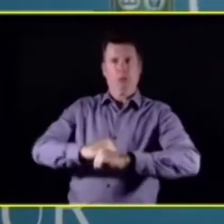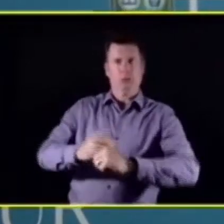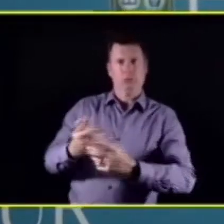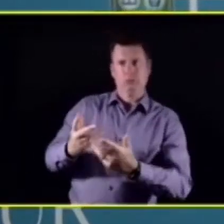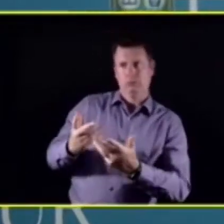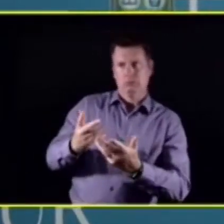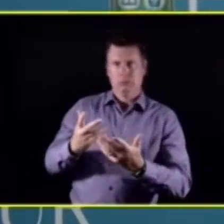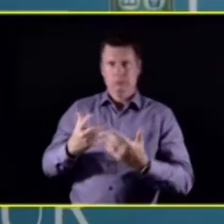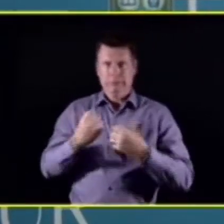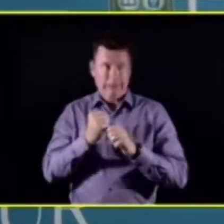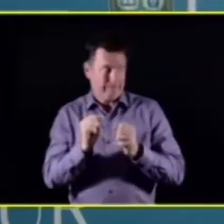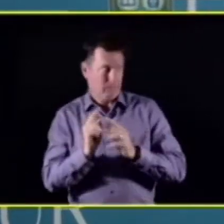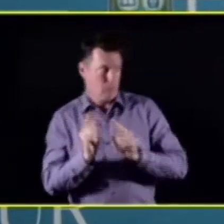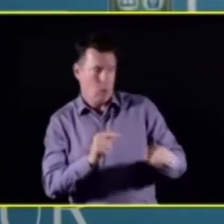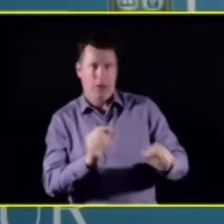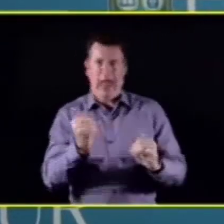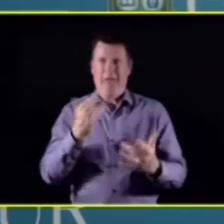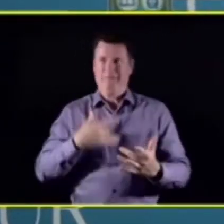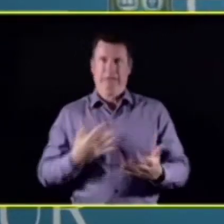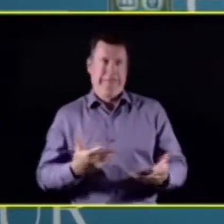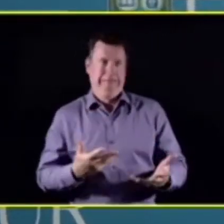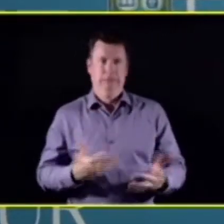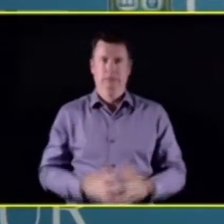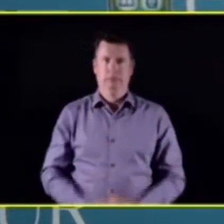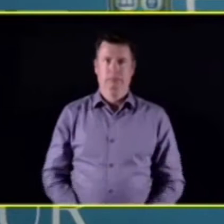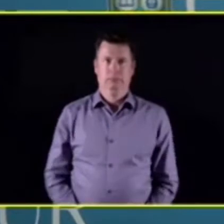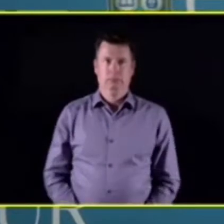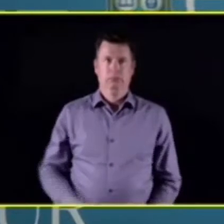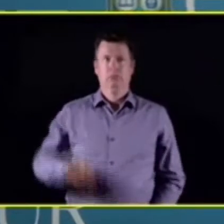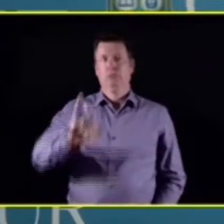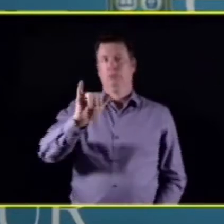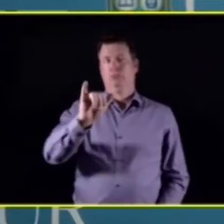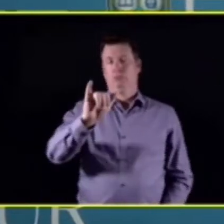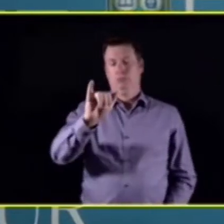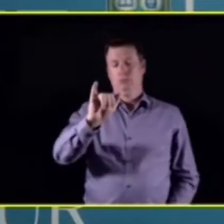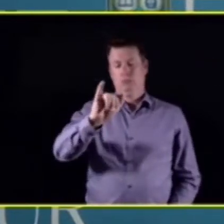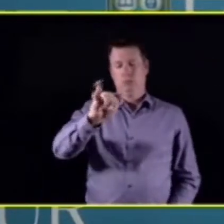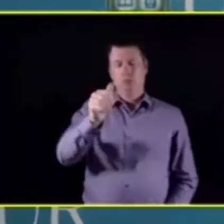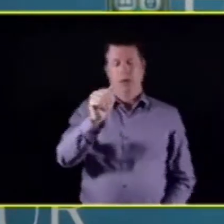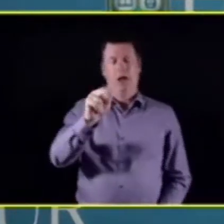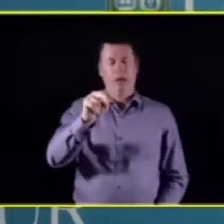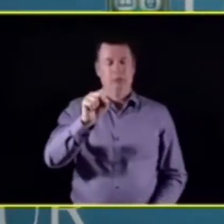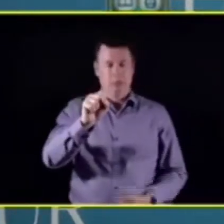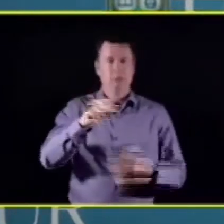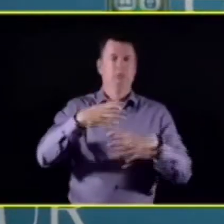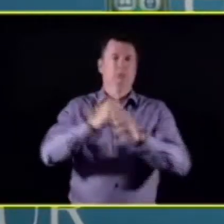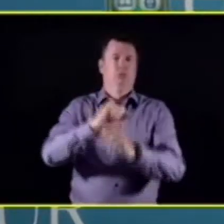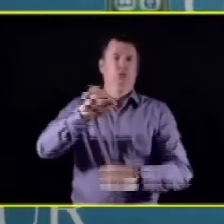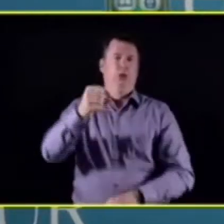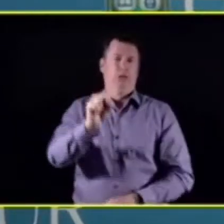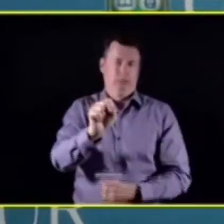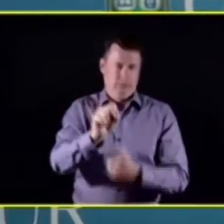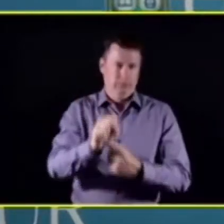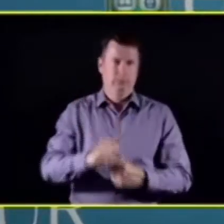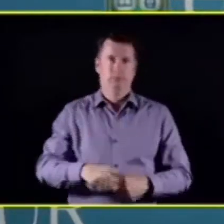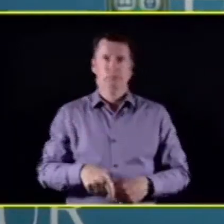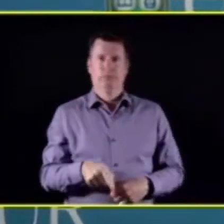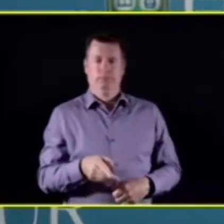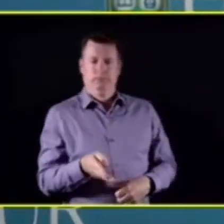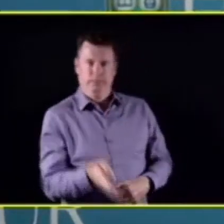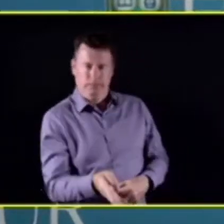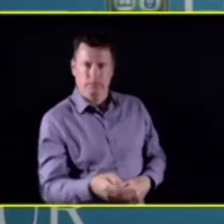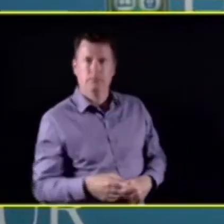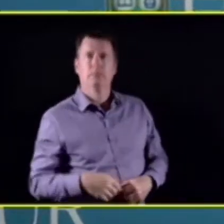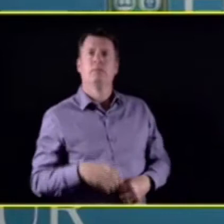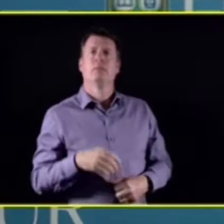with addressing COVID patients right out of the gate when this first started, both patients coming out of the hospital as well as